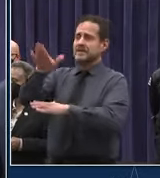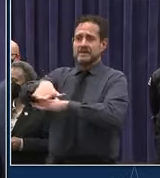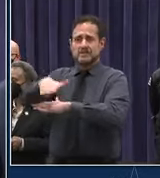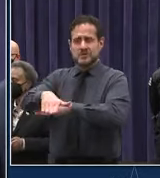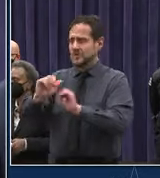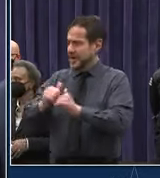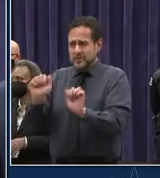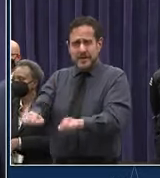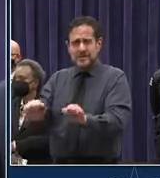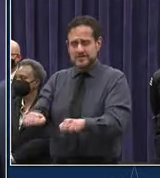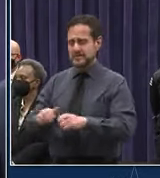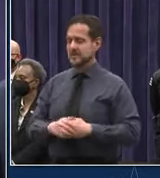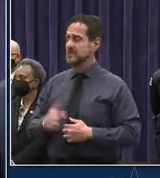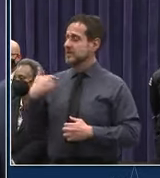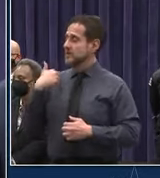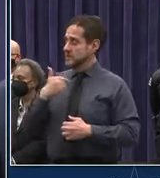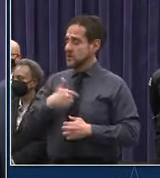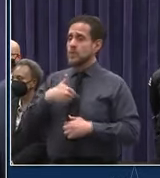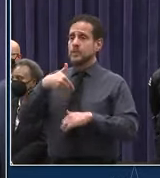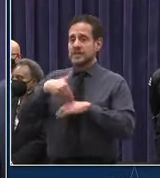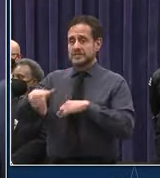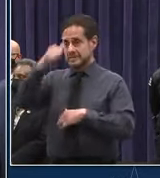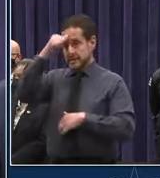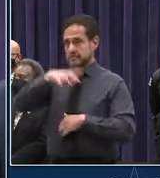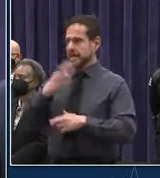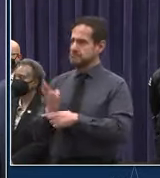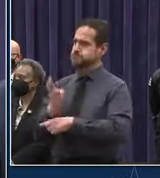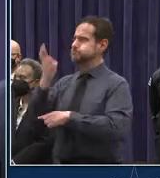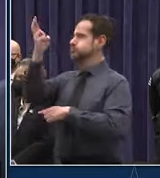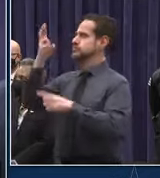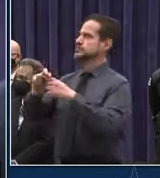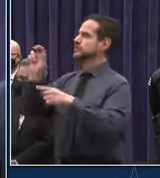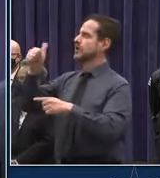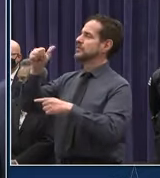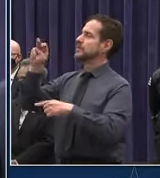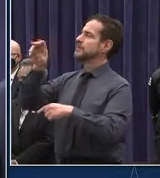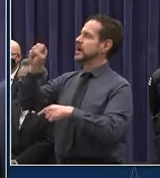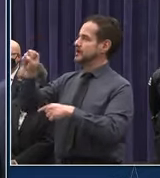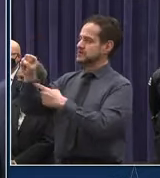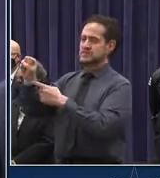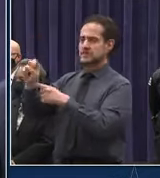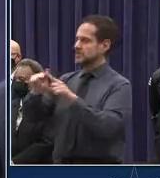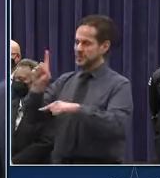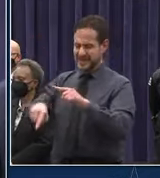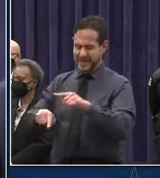How is it possible that we can send men to Mars, but we can't fix the gun violence in our city?